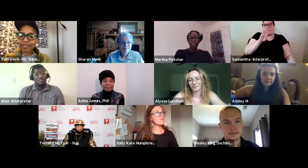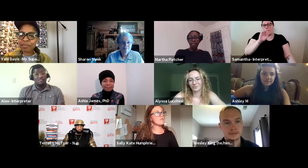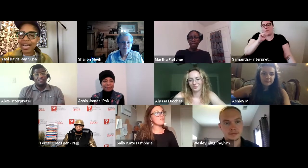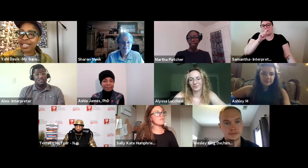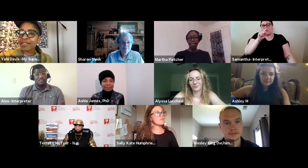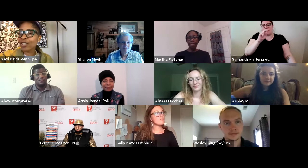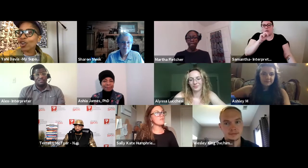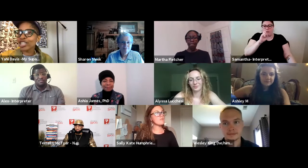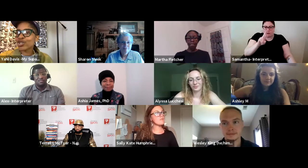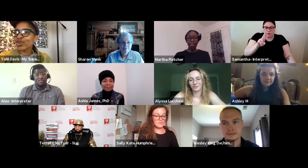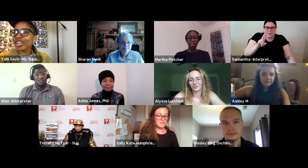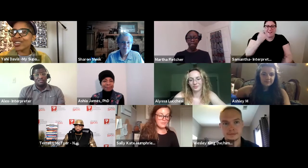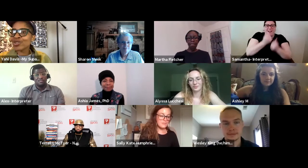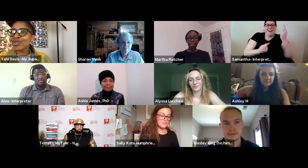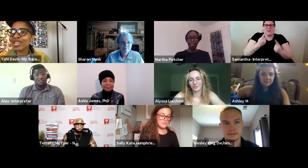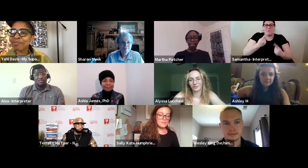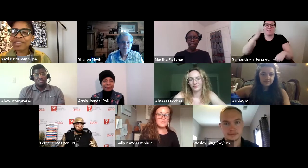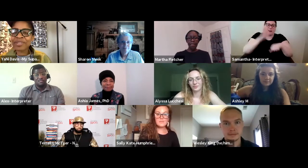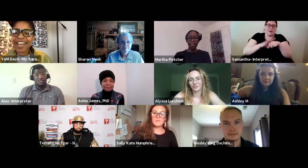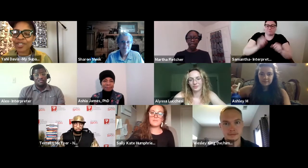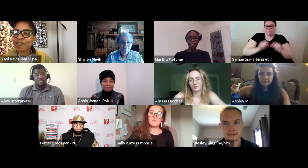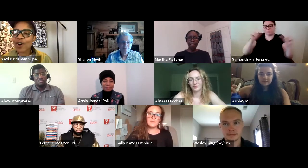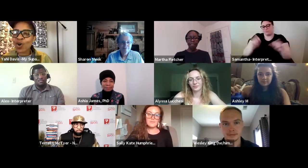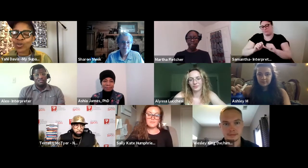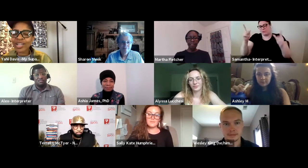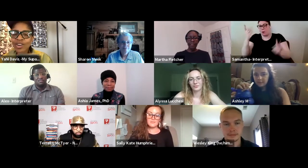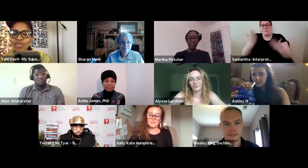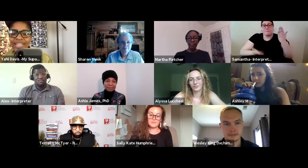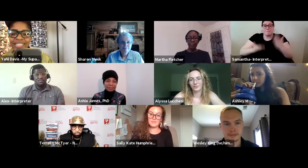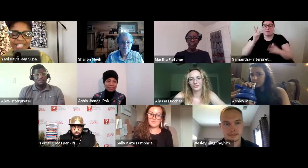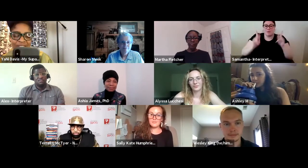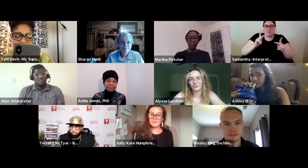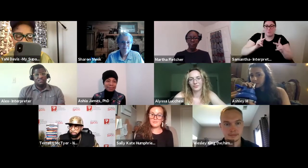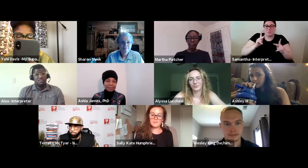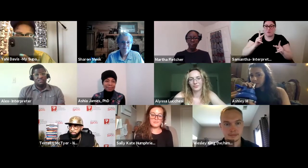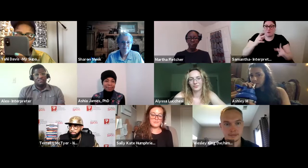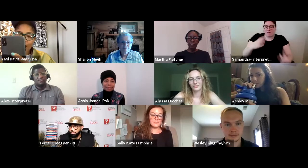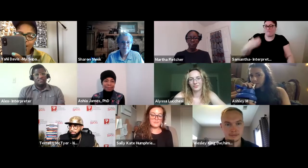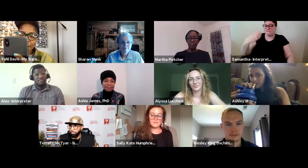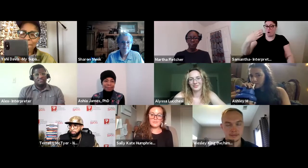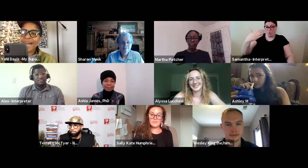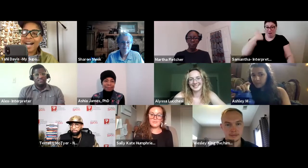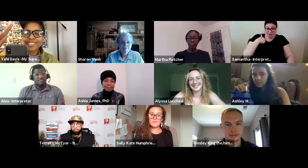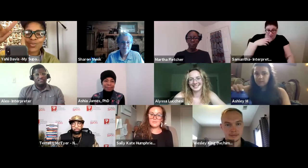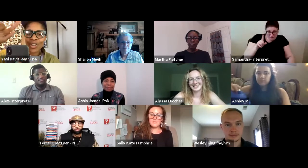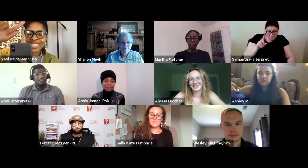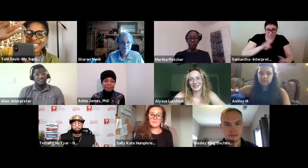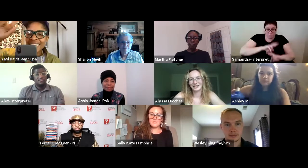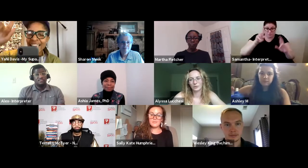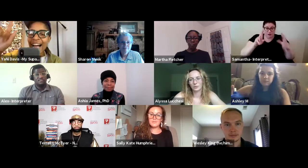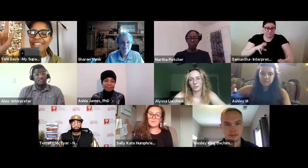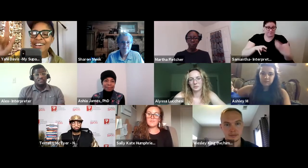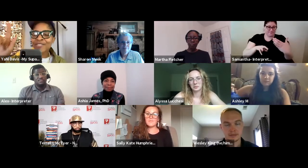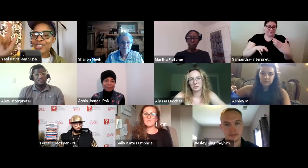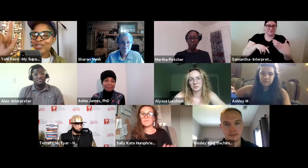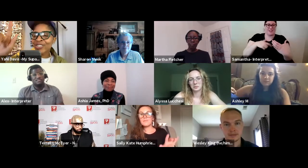us, everybody even on the screen, those of you that maybe have your phone readily available. I just want us to